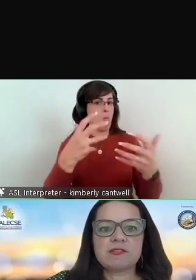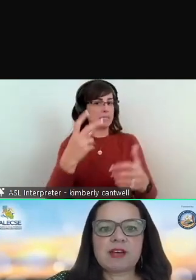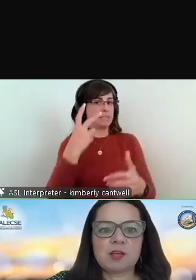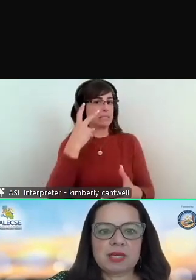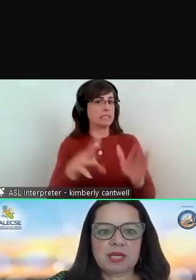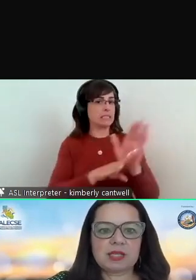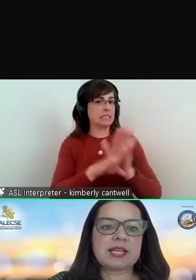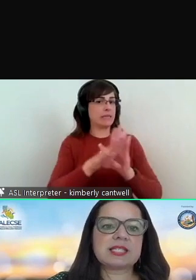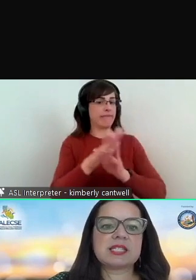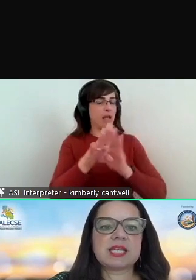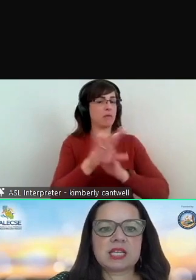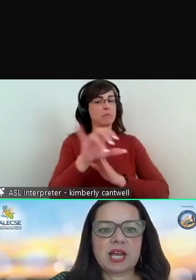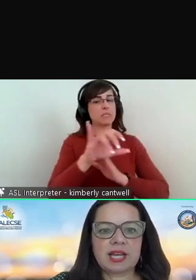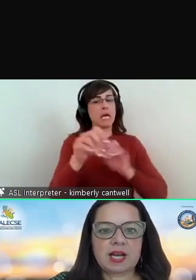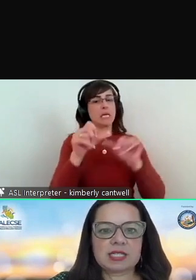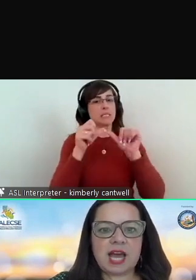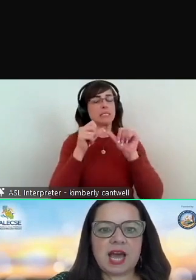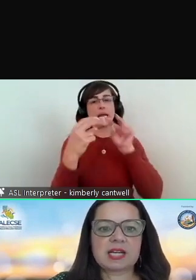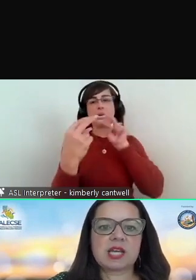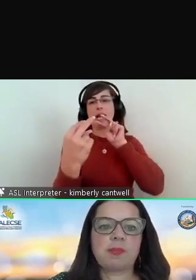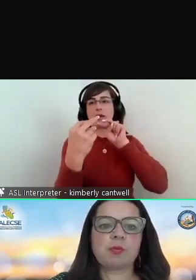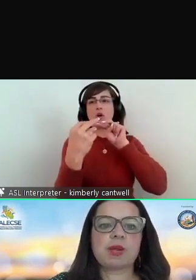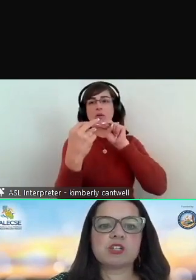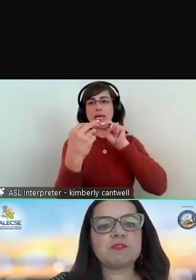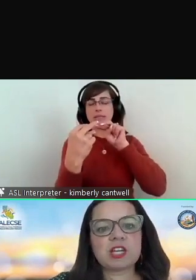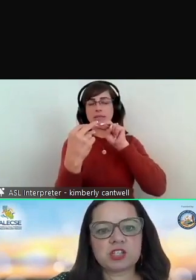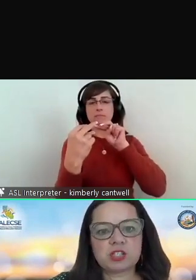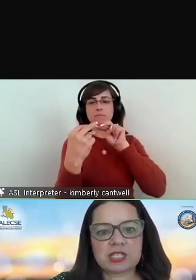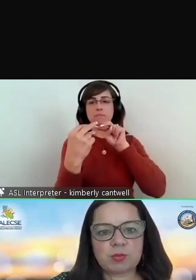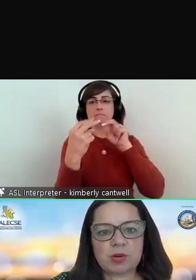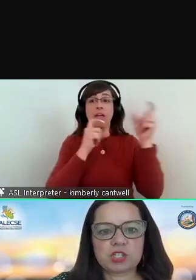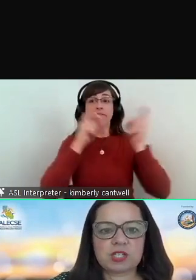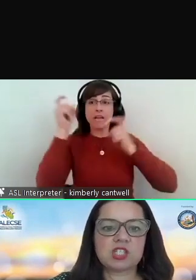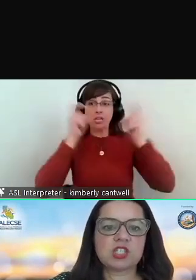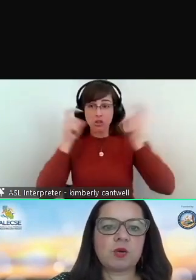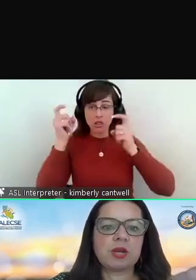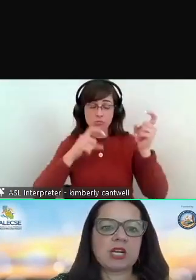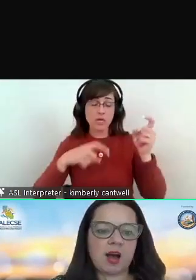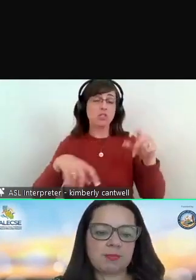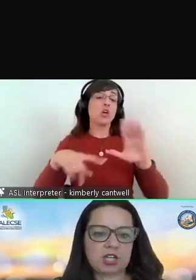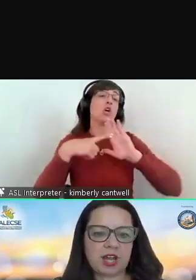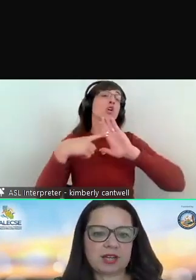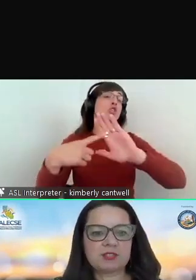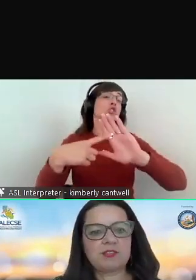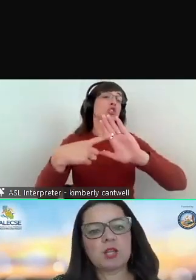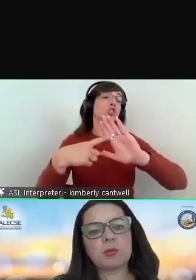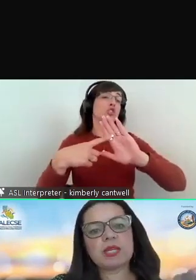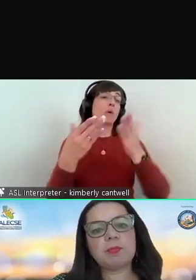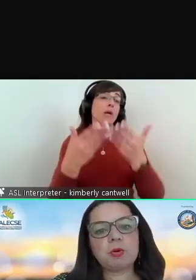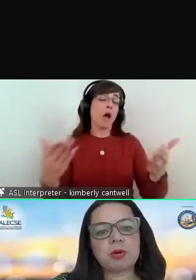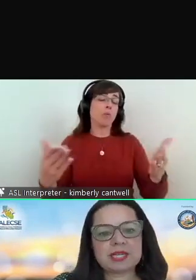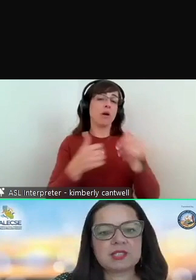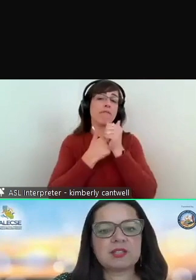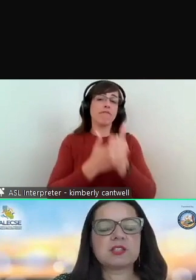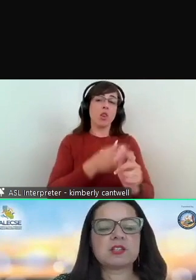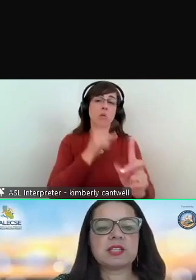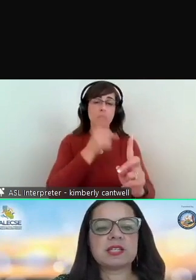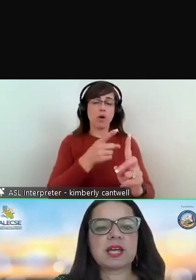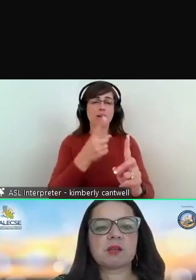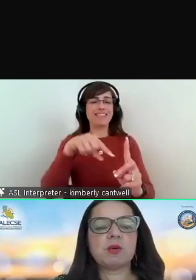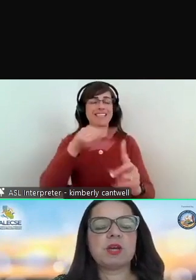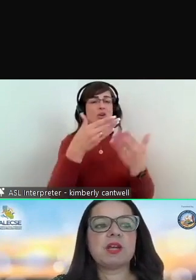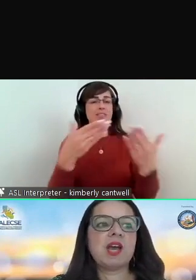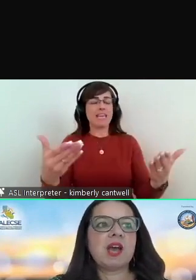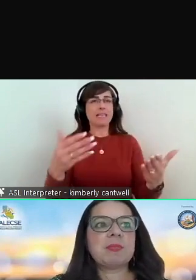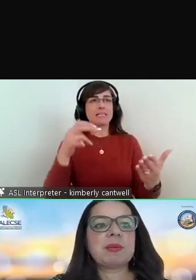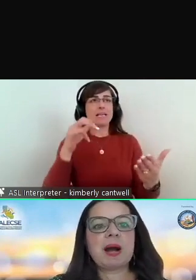see developing, like sustained eye contact, a range of facial expressions, showing objects, following a point. So these are things